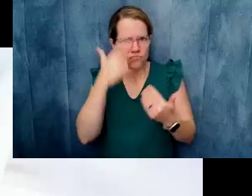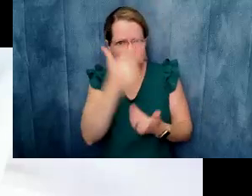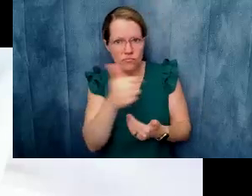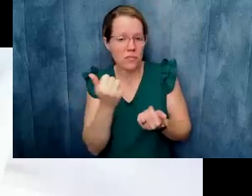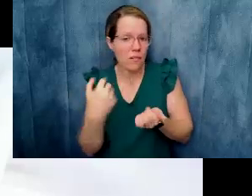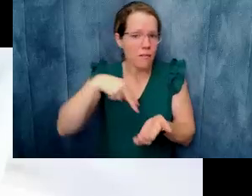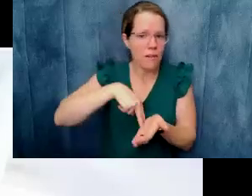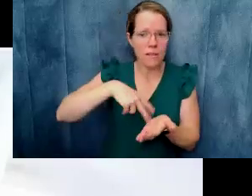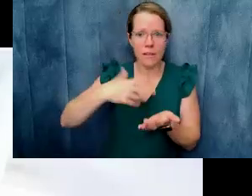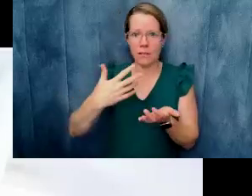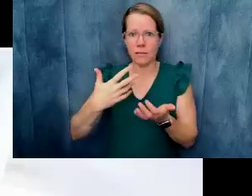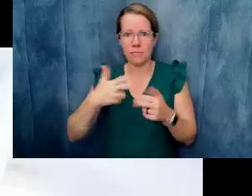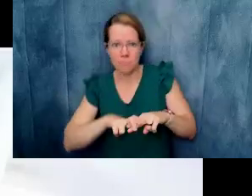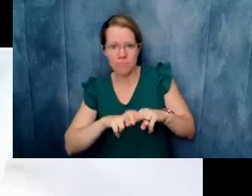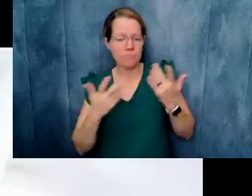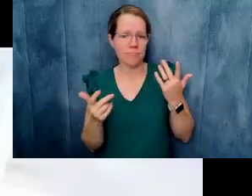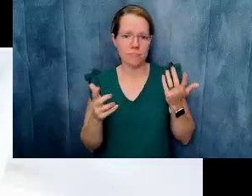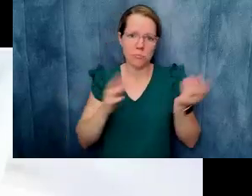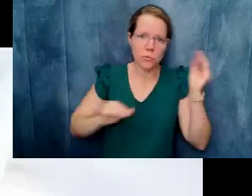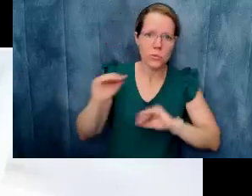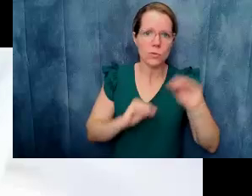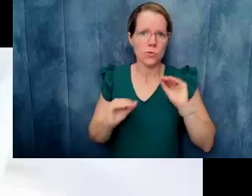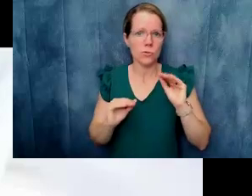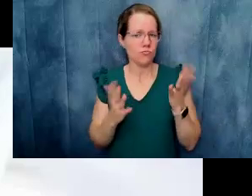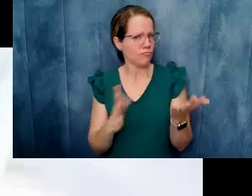long as you're with us and attention.